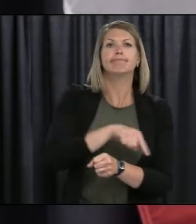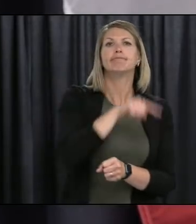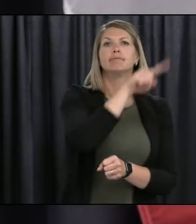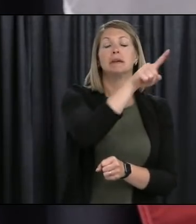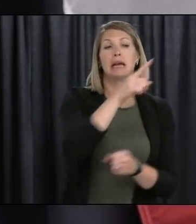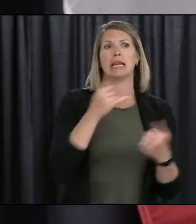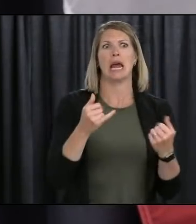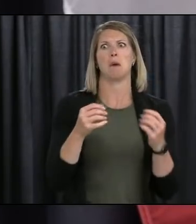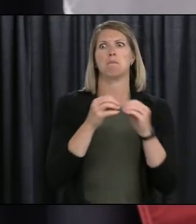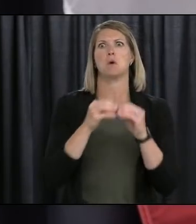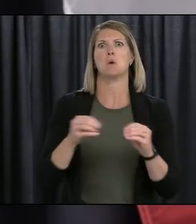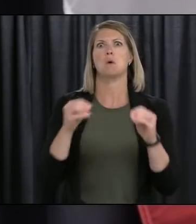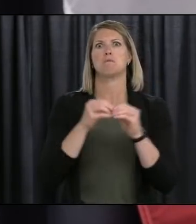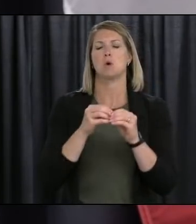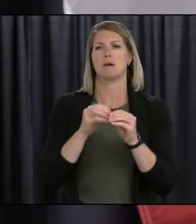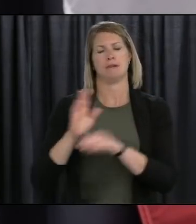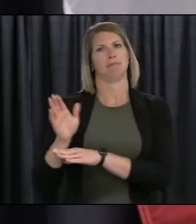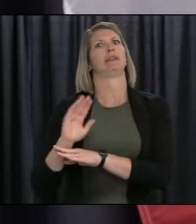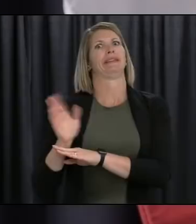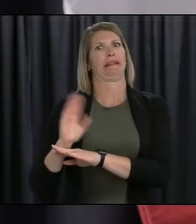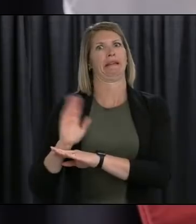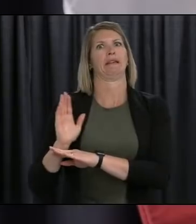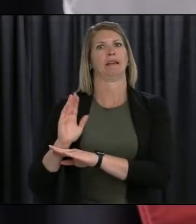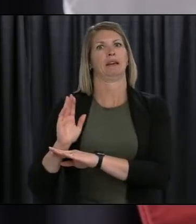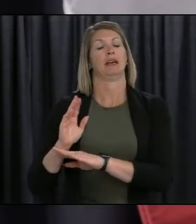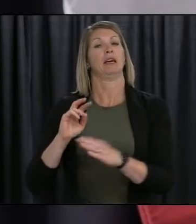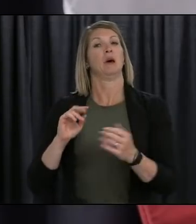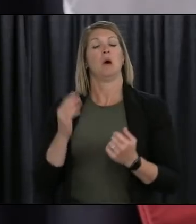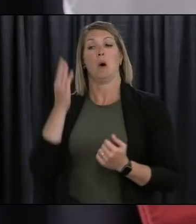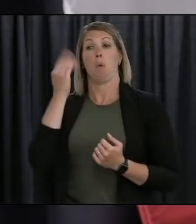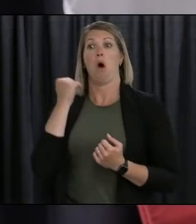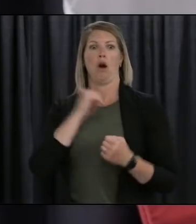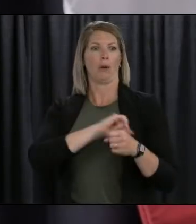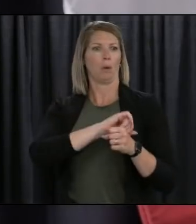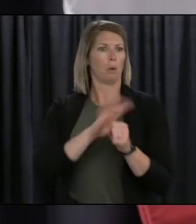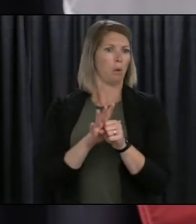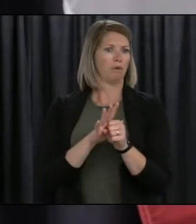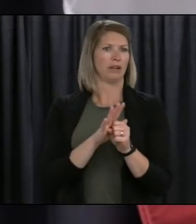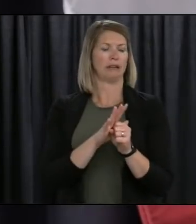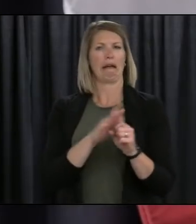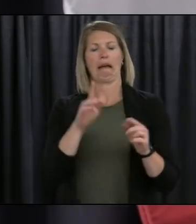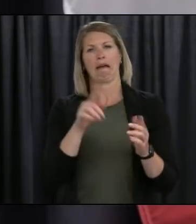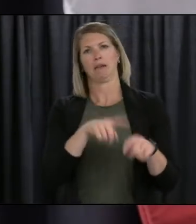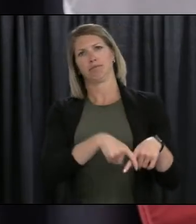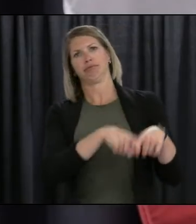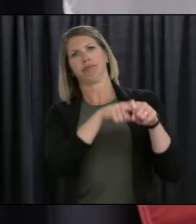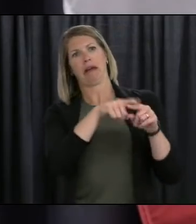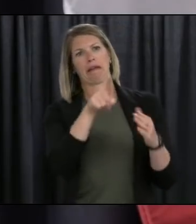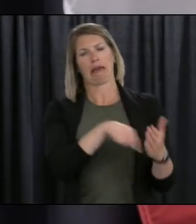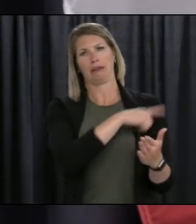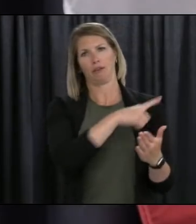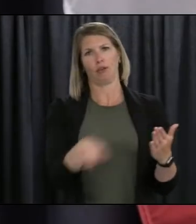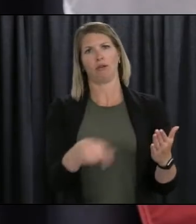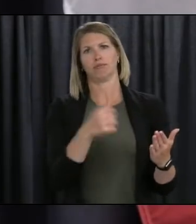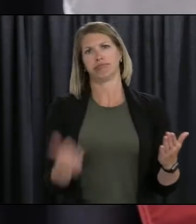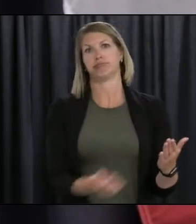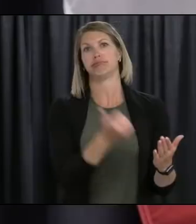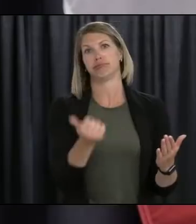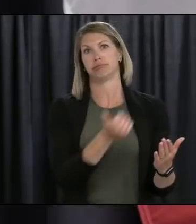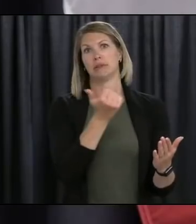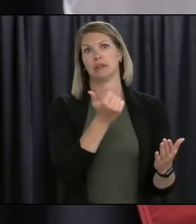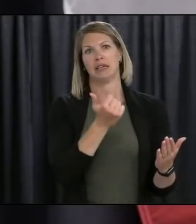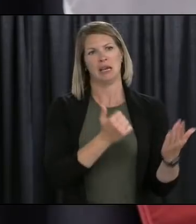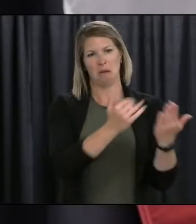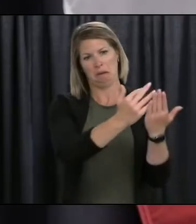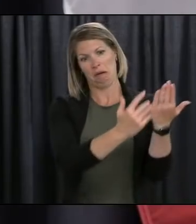people who have been waiting and the backlog that was created by the cancellations at the beginning of COVID. As